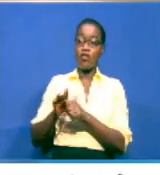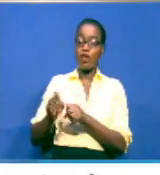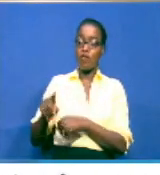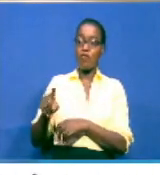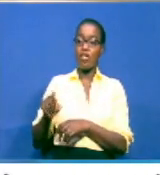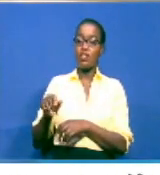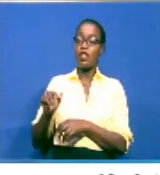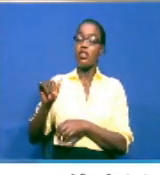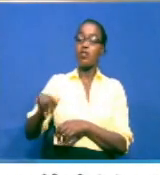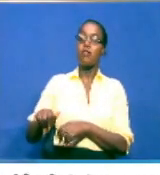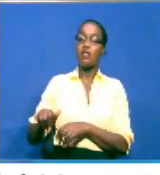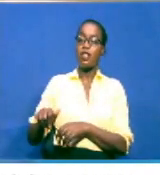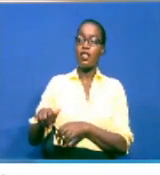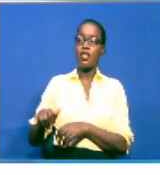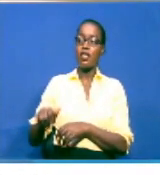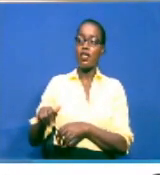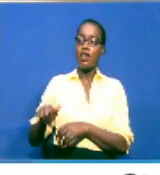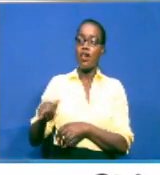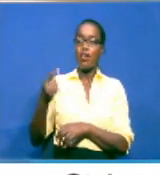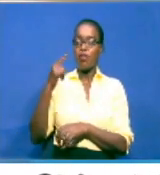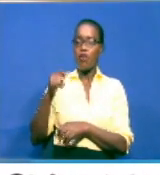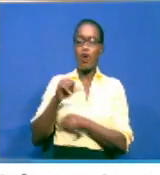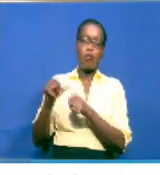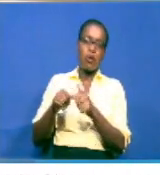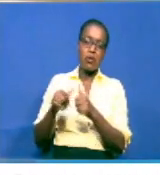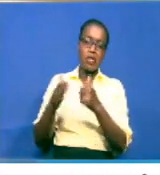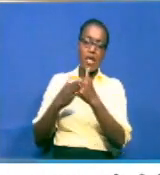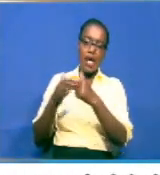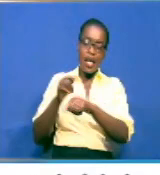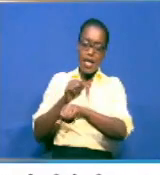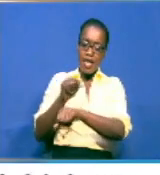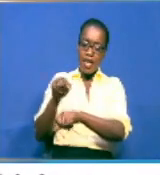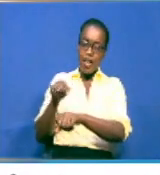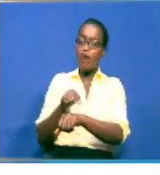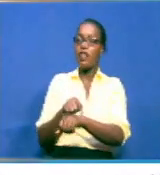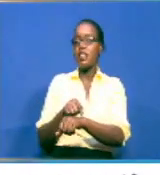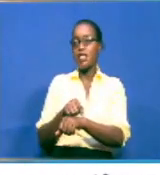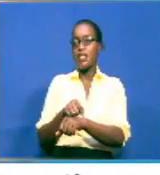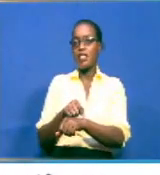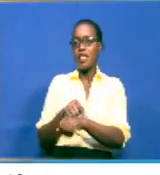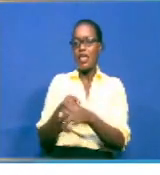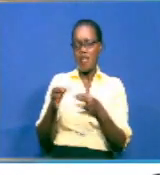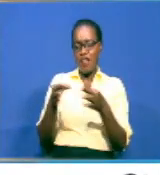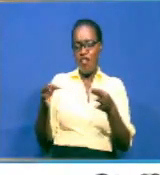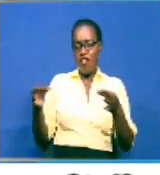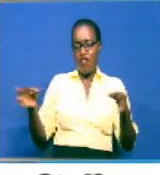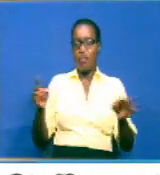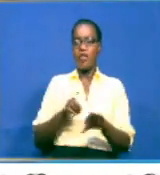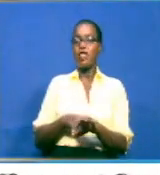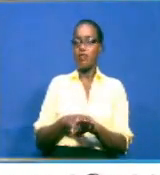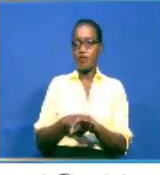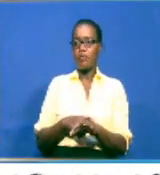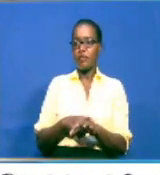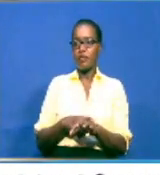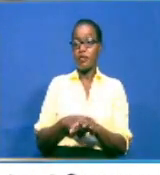can stay in a surface for almost 9 hours. So that is quite a period of time. And